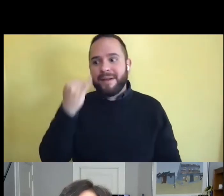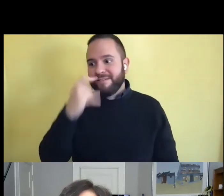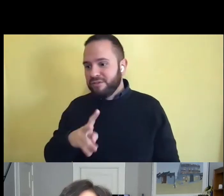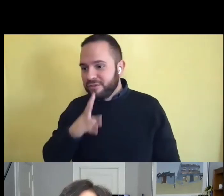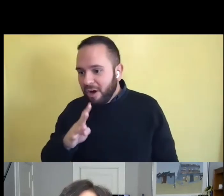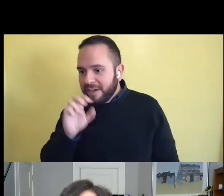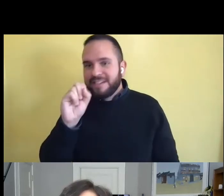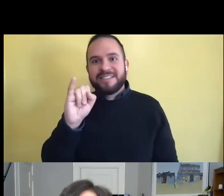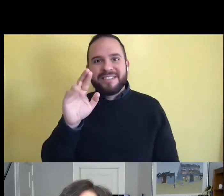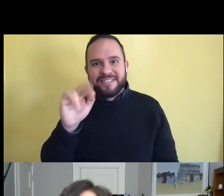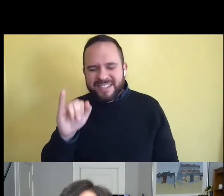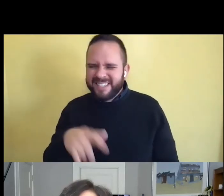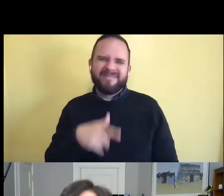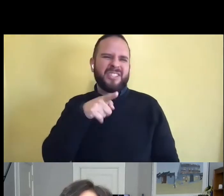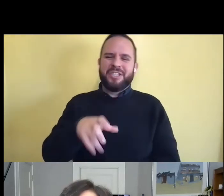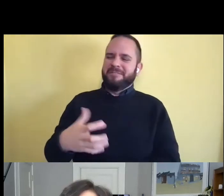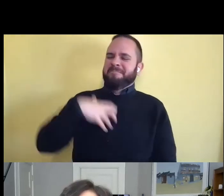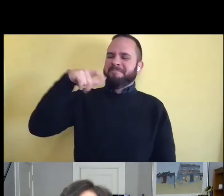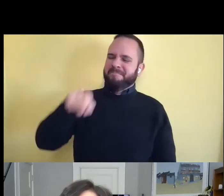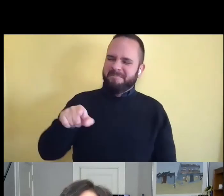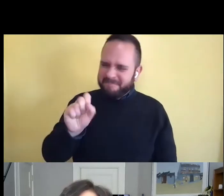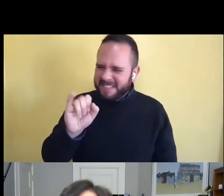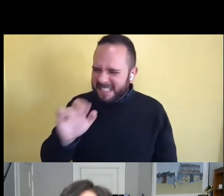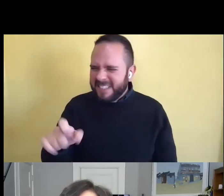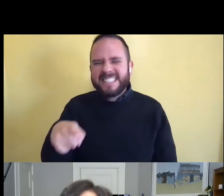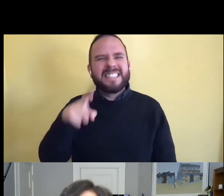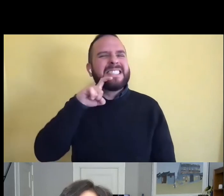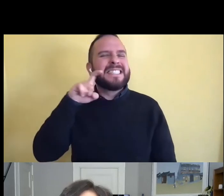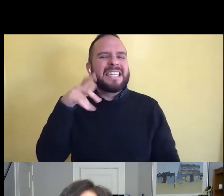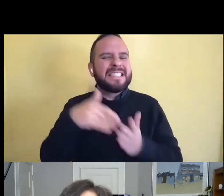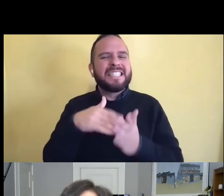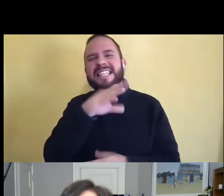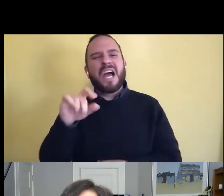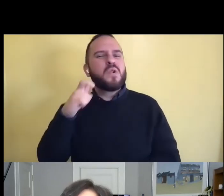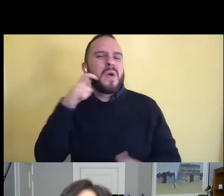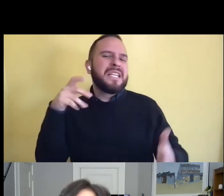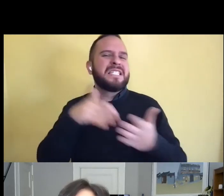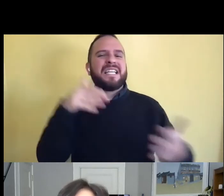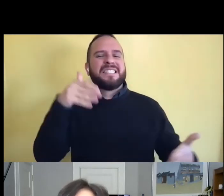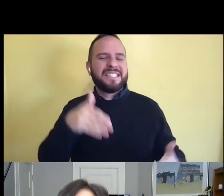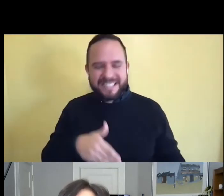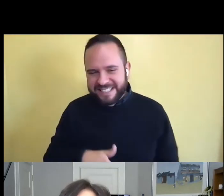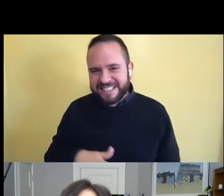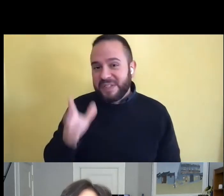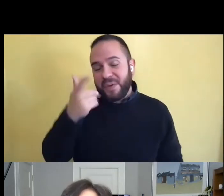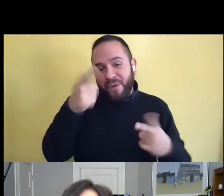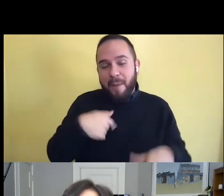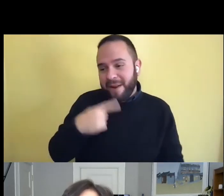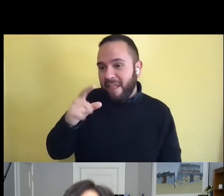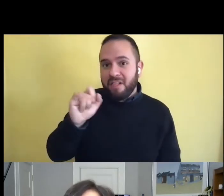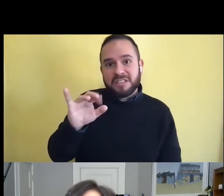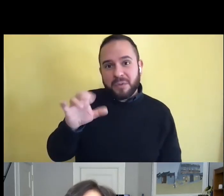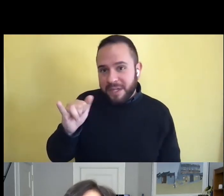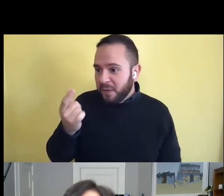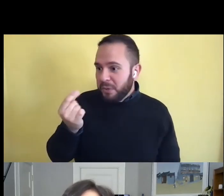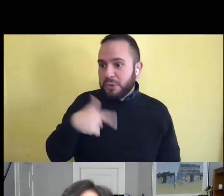that Siri is both racist and sexist because it only responds to me. So I can tell Siri what to do, and Siri will behave,